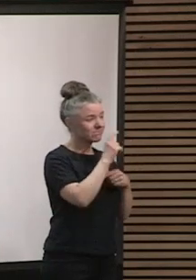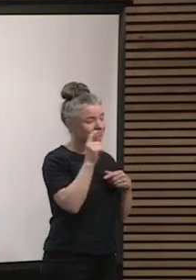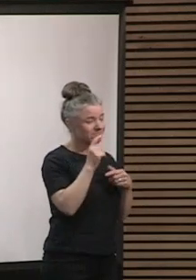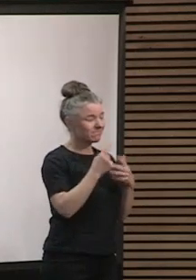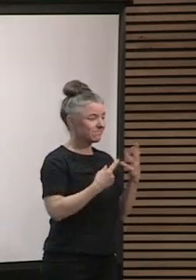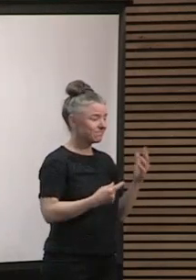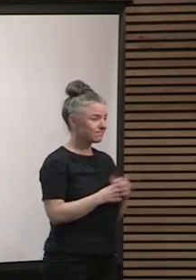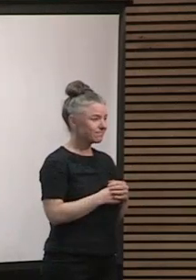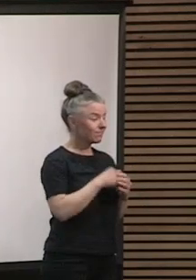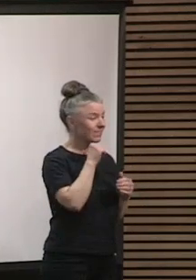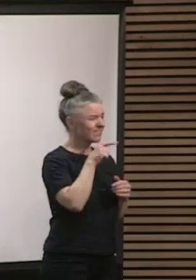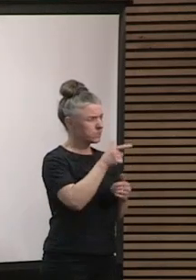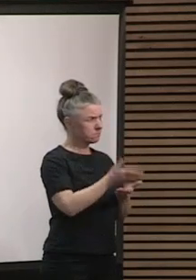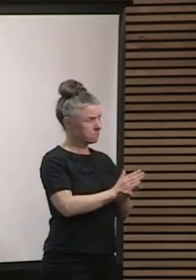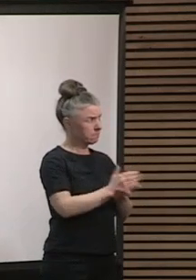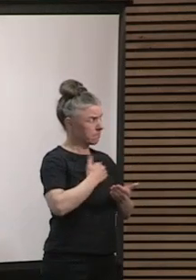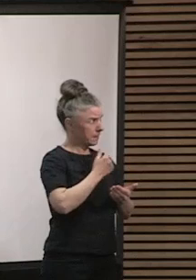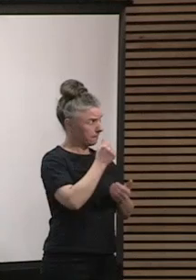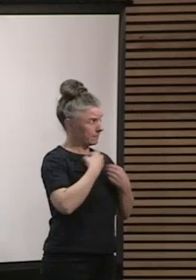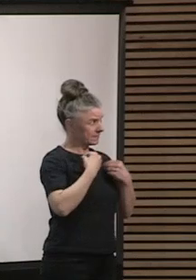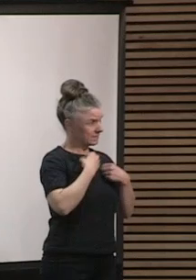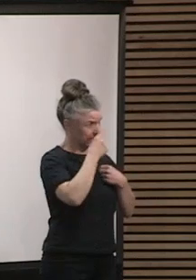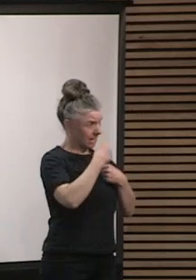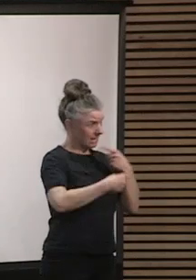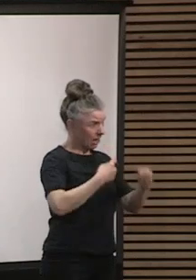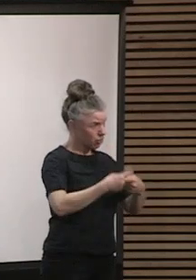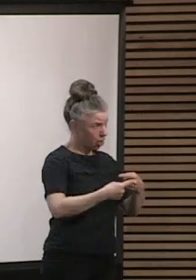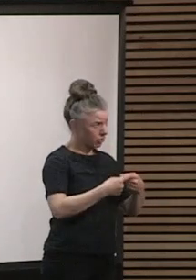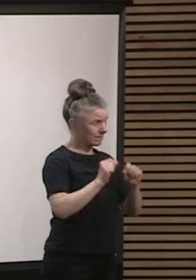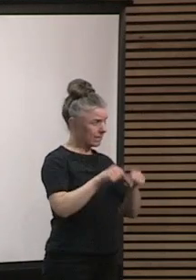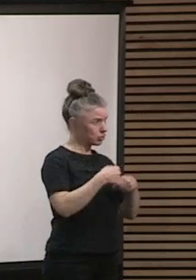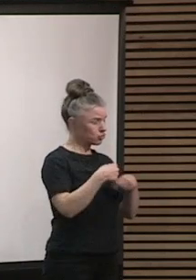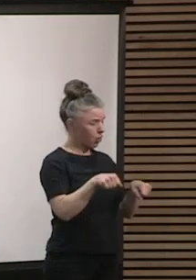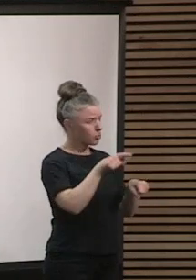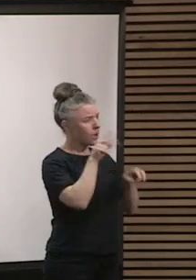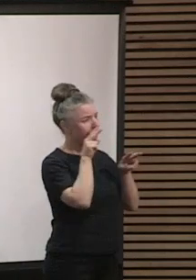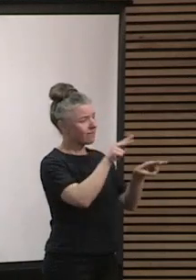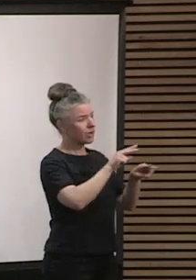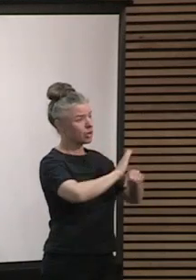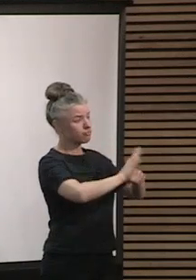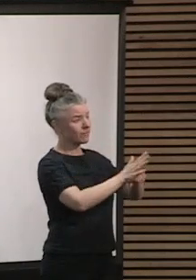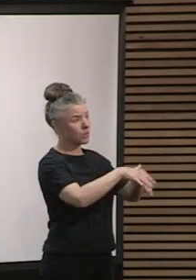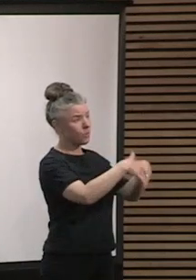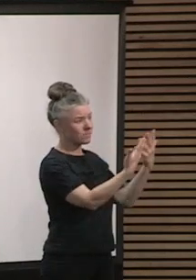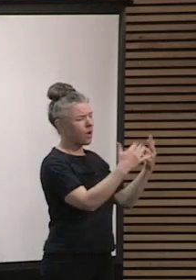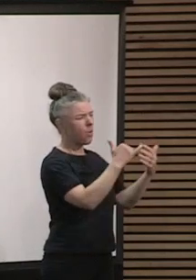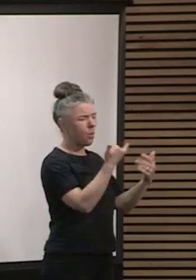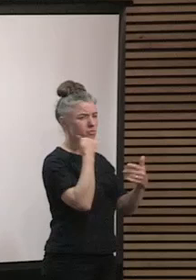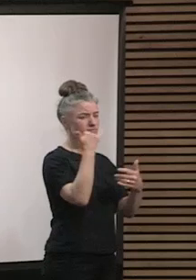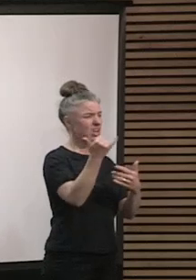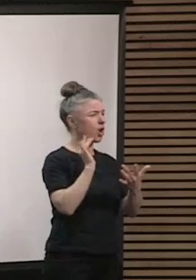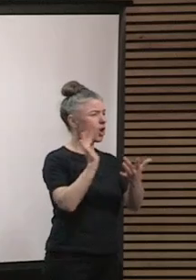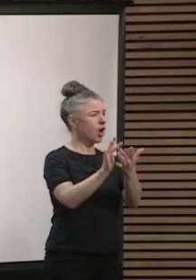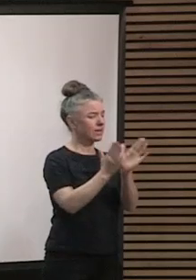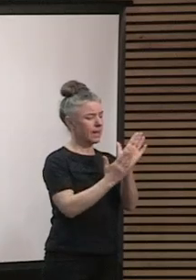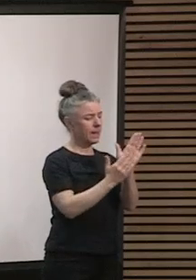you have questions over whether your business can operate, please visit the COVID-19 website or contact MB directly.